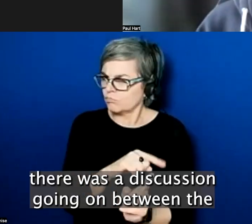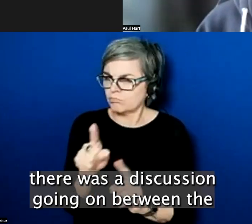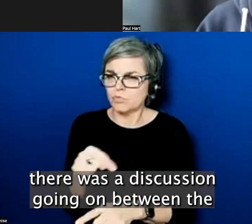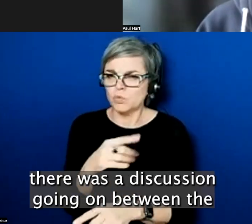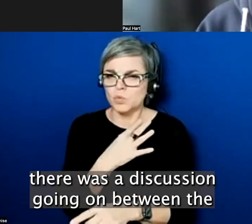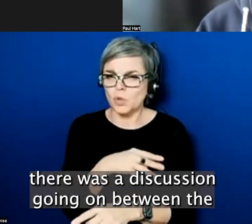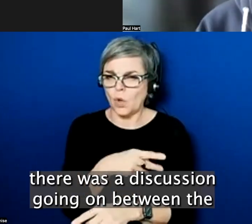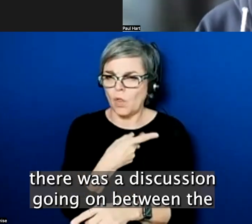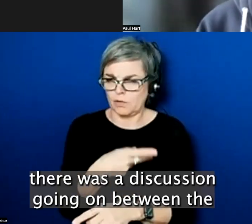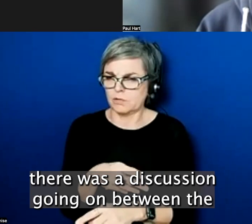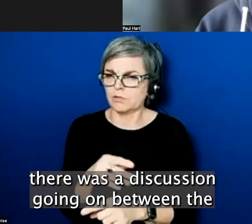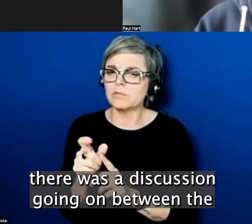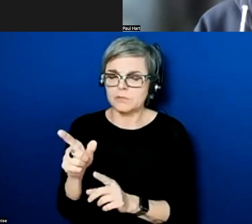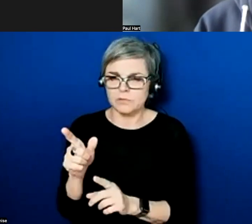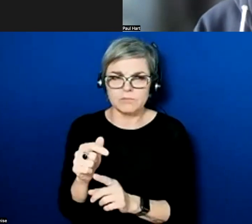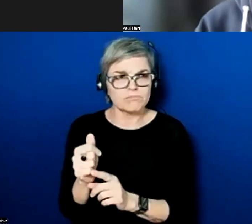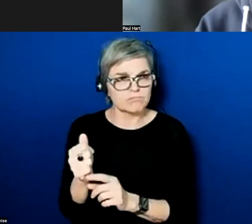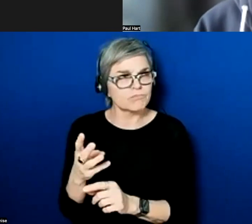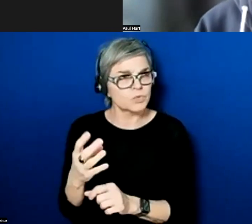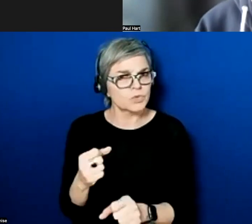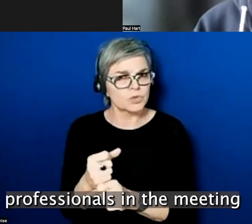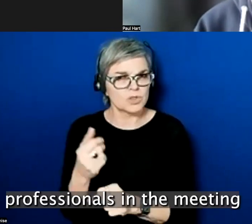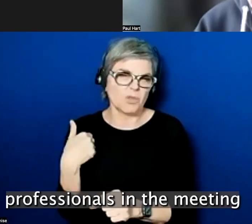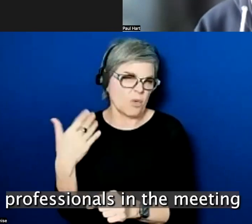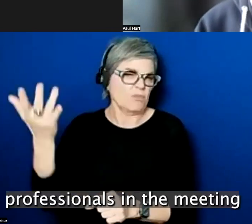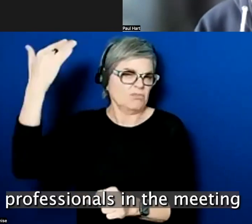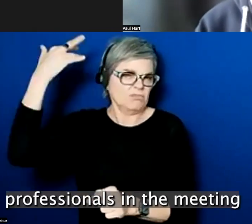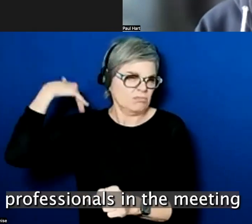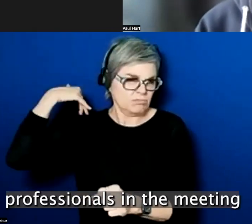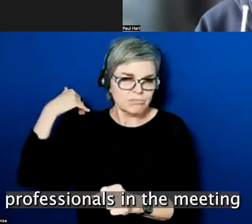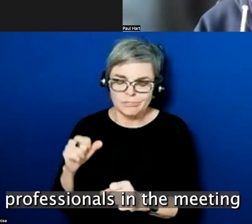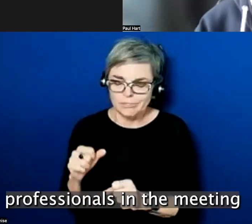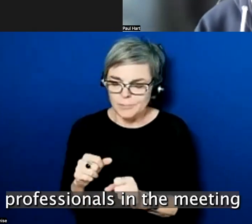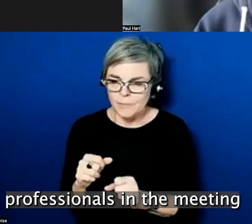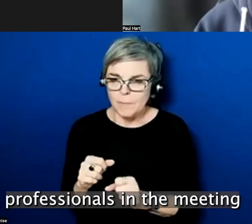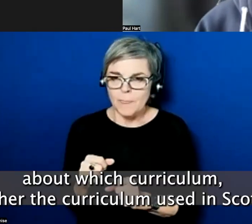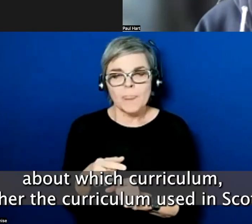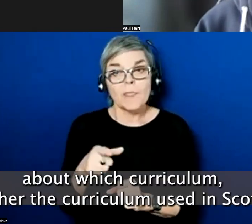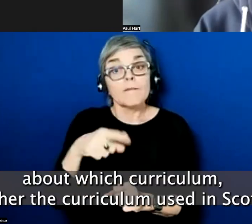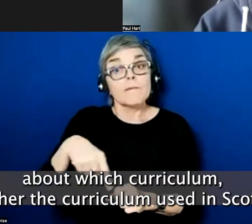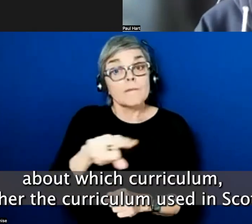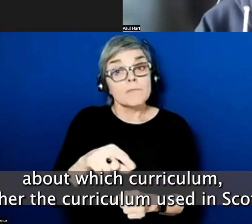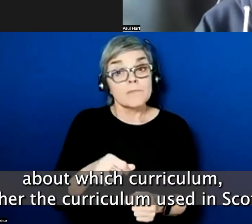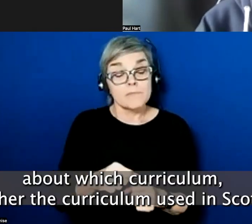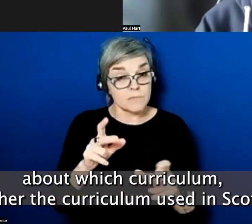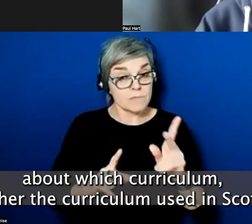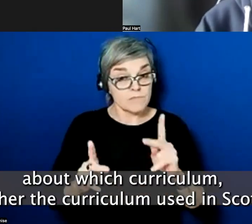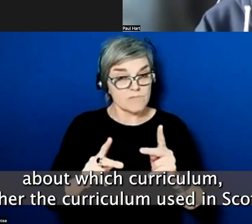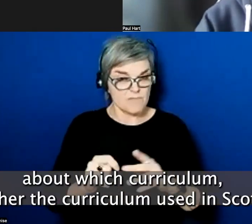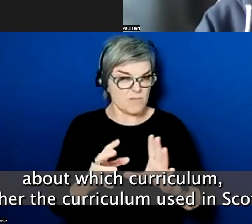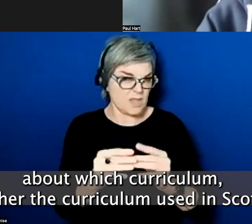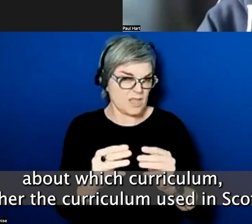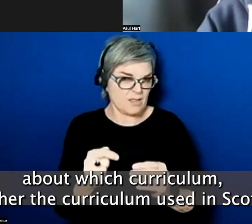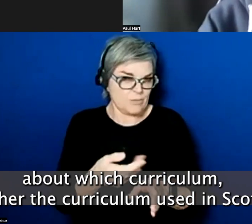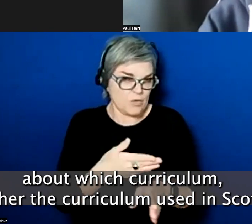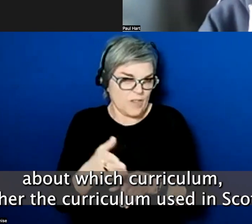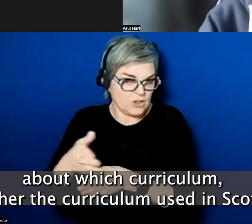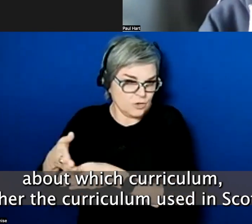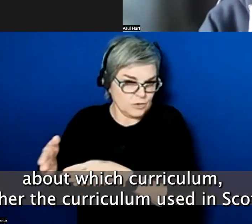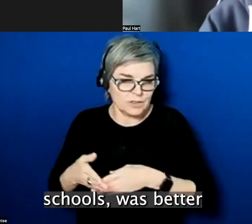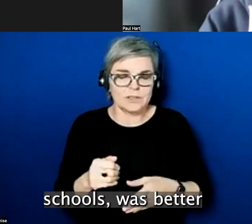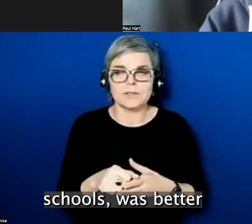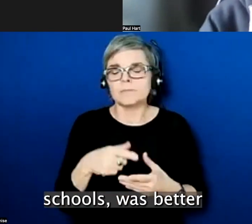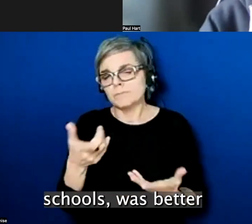discussion going on between the professionals in the meeting about which curriculum, whether the curriculum used